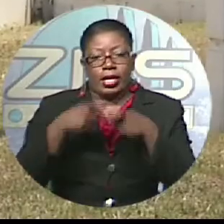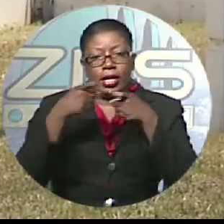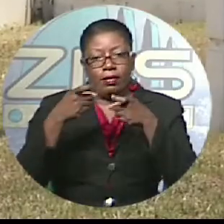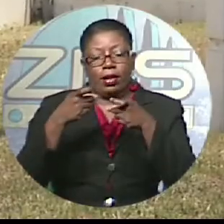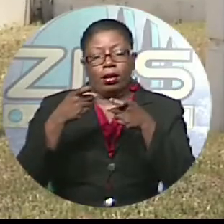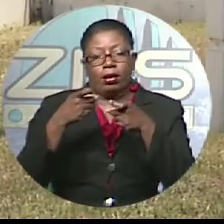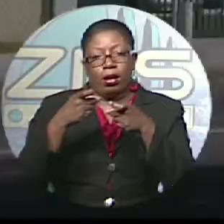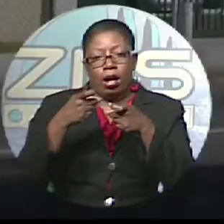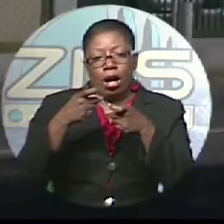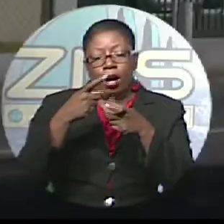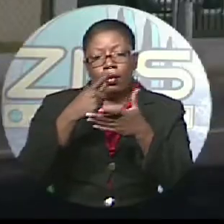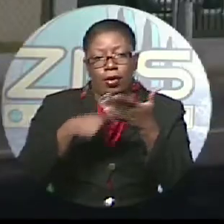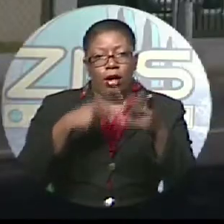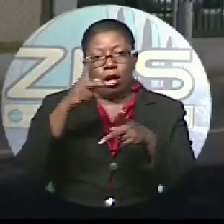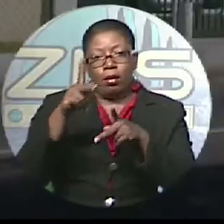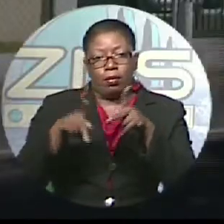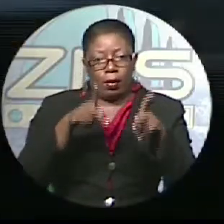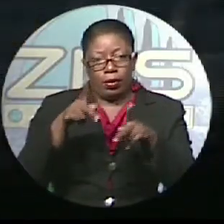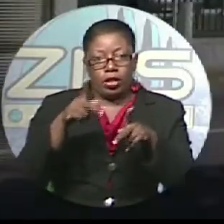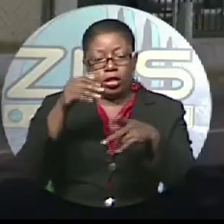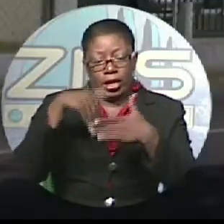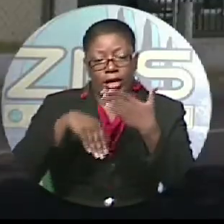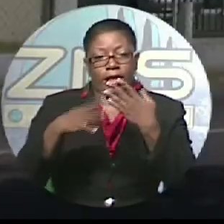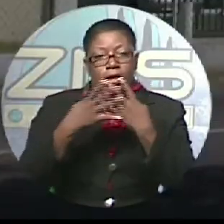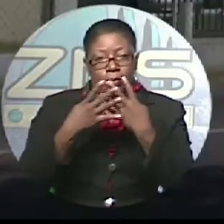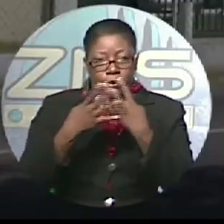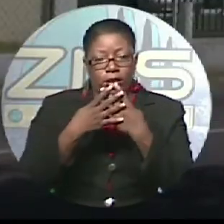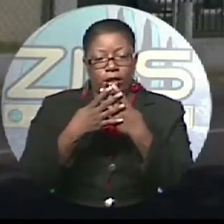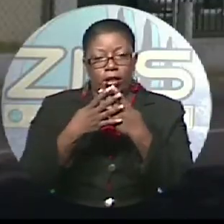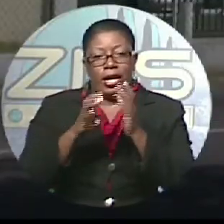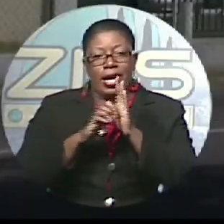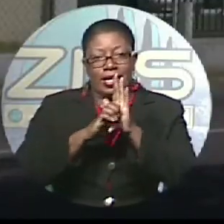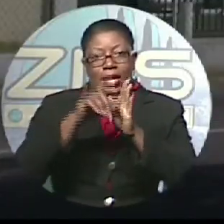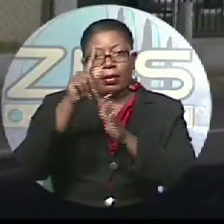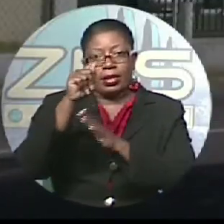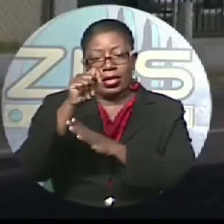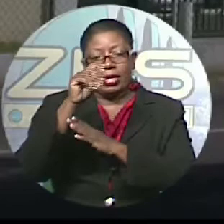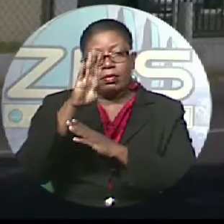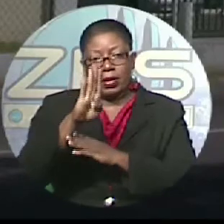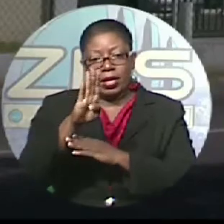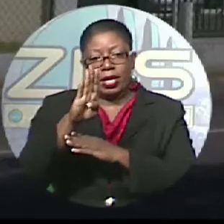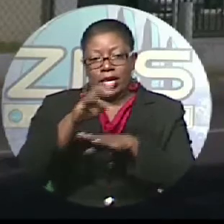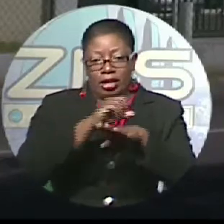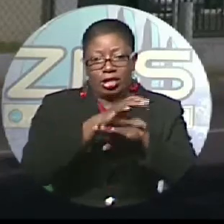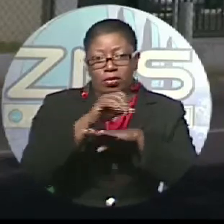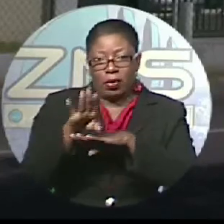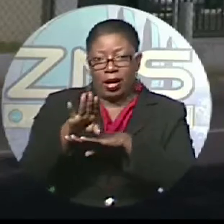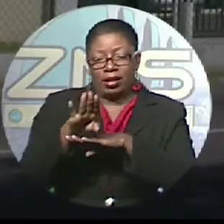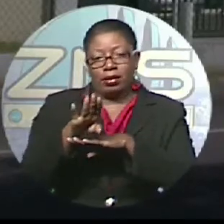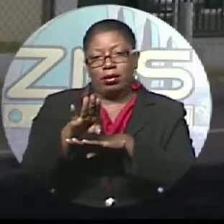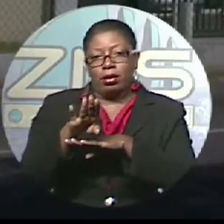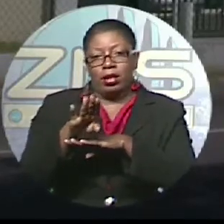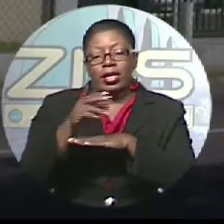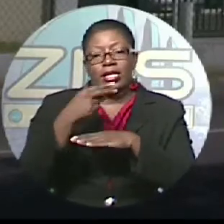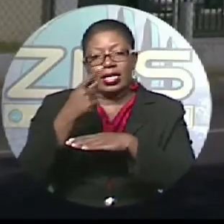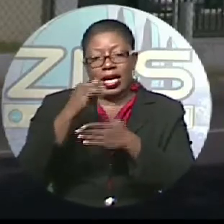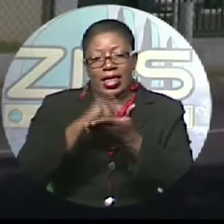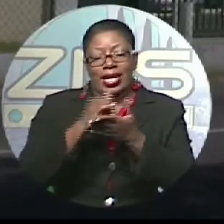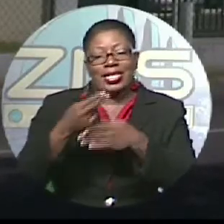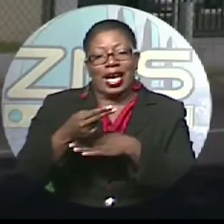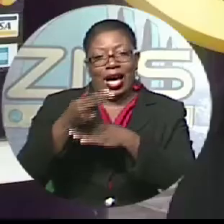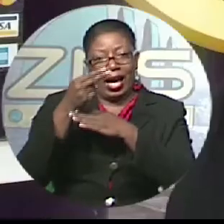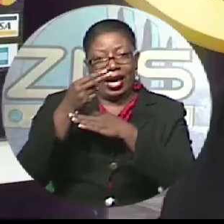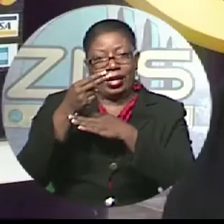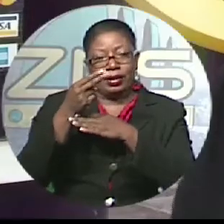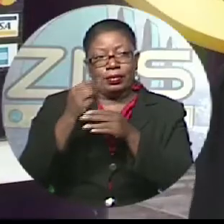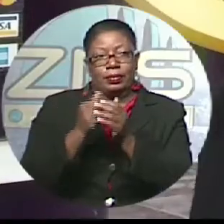of the prison population, the ability for diseases like TB to spread is high. To that end, he said preventative measures are